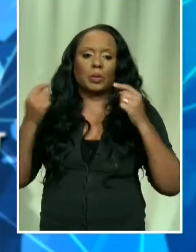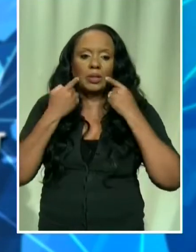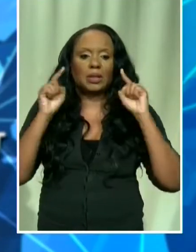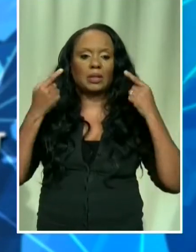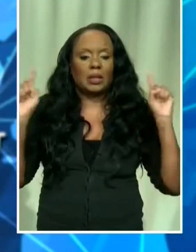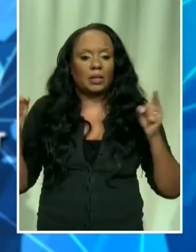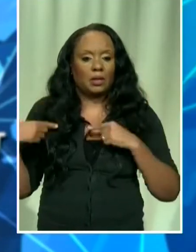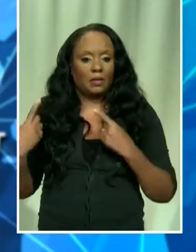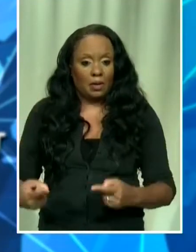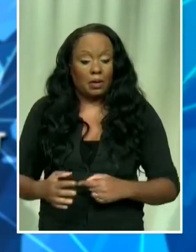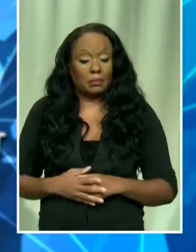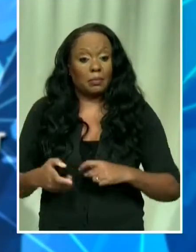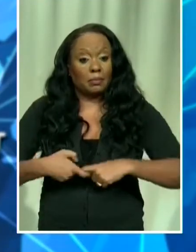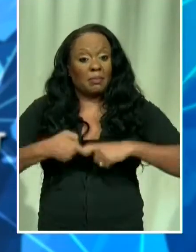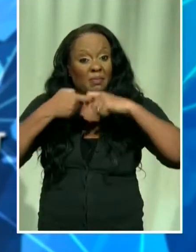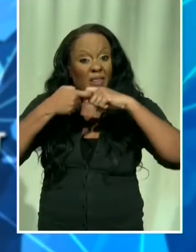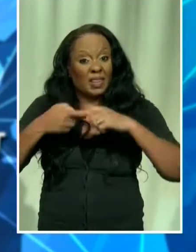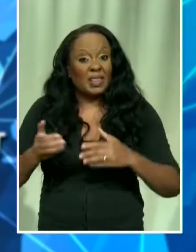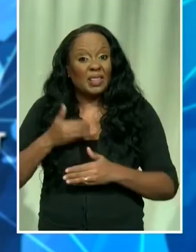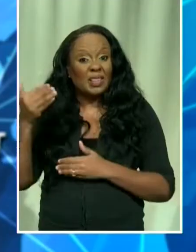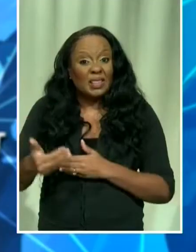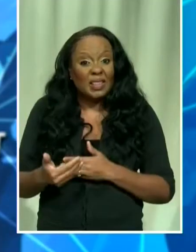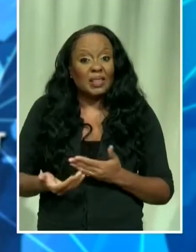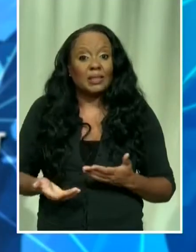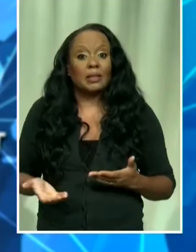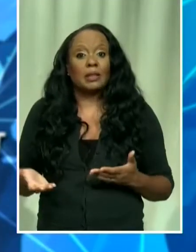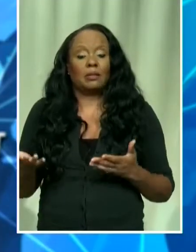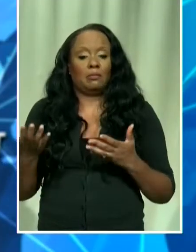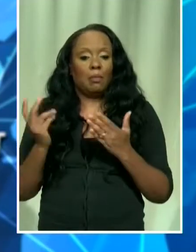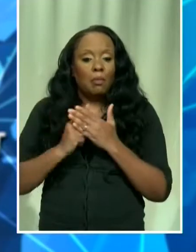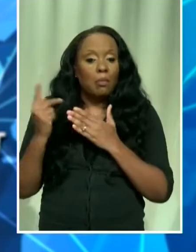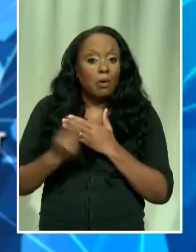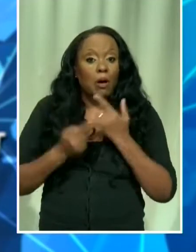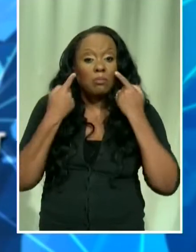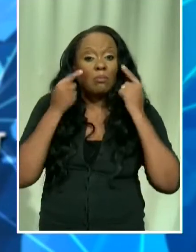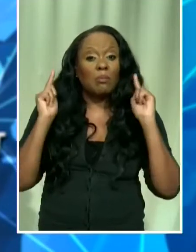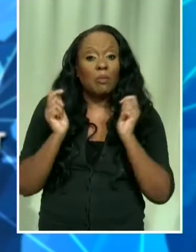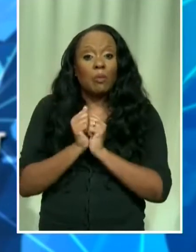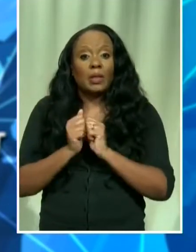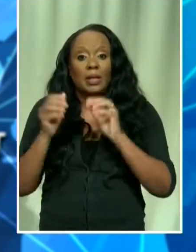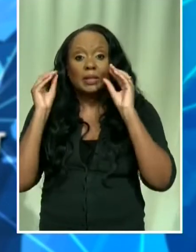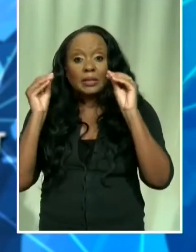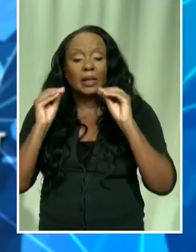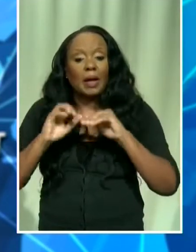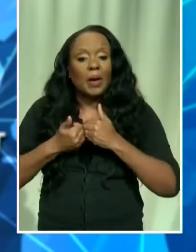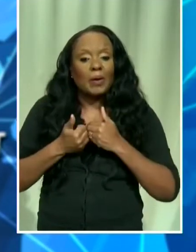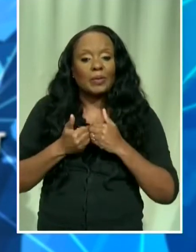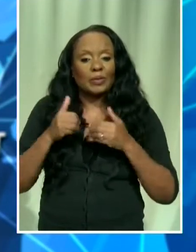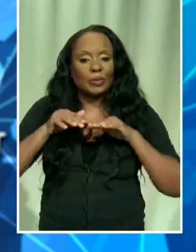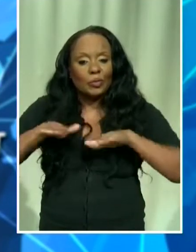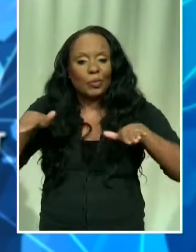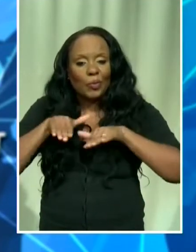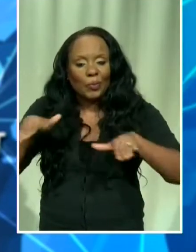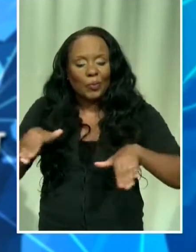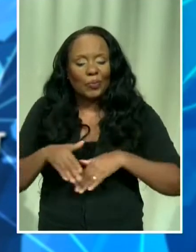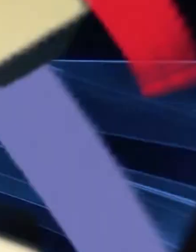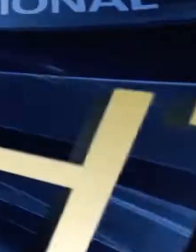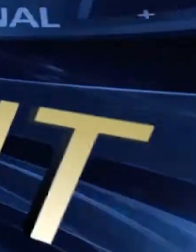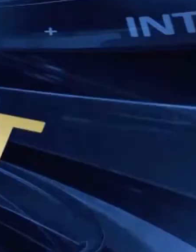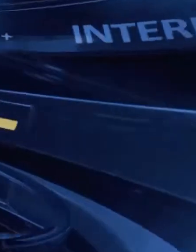far. We'll take a break here, but coming up on NewsNight, officials reporting success with a program to teach Barbadians how to swim. Stay with